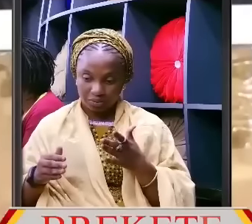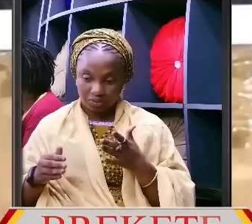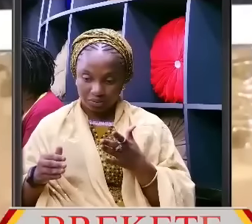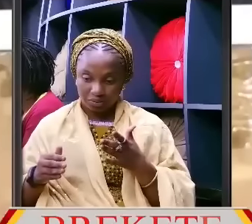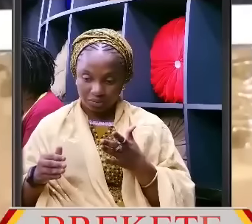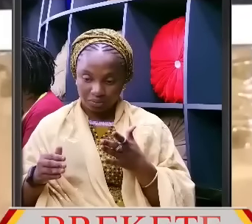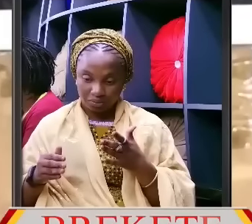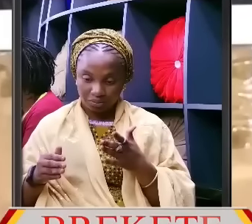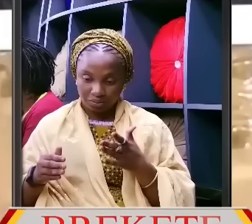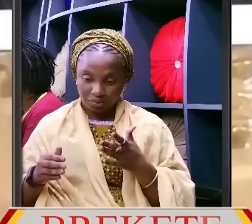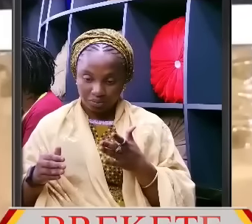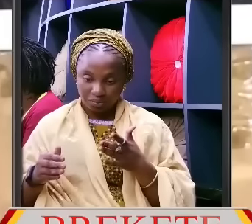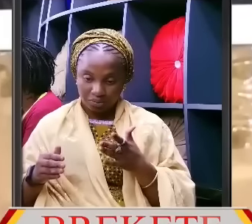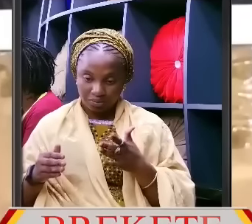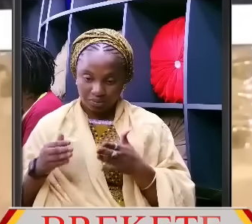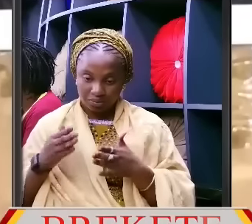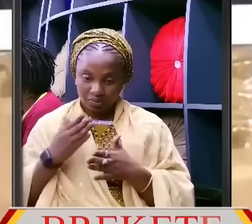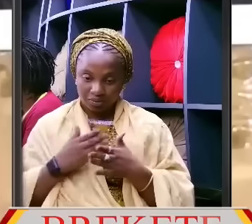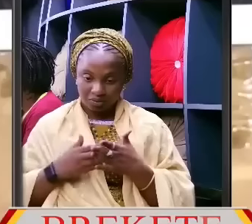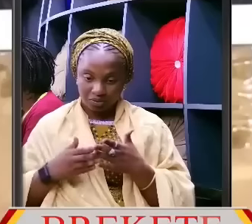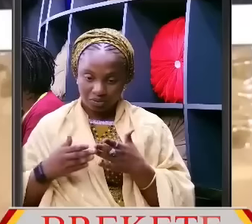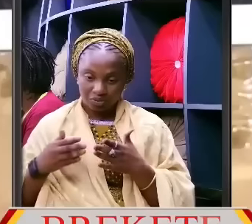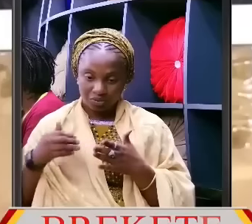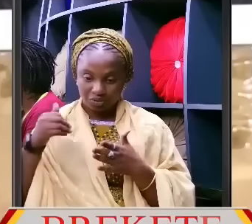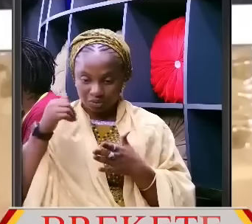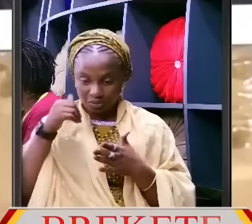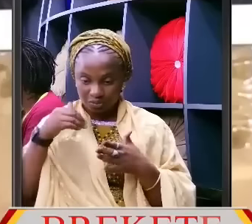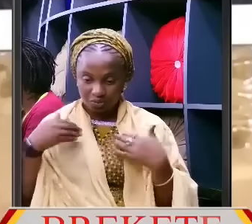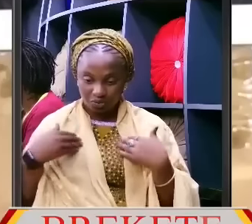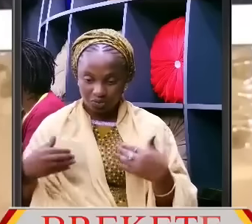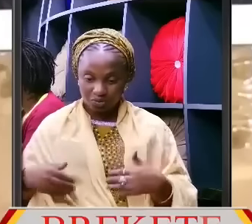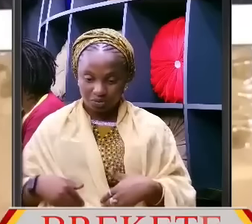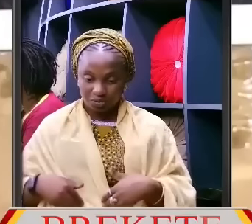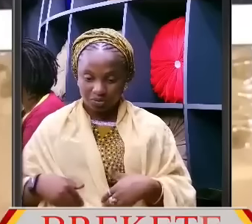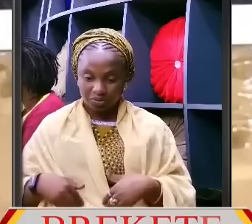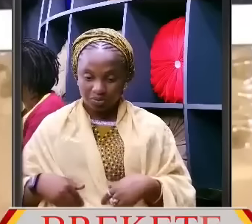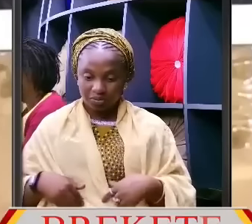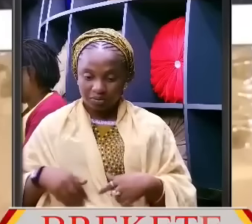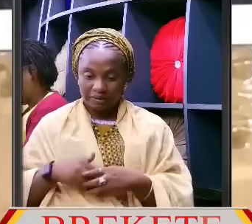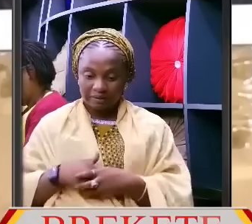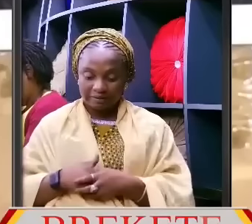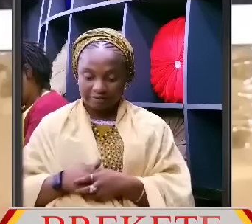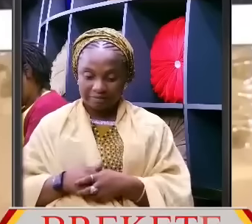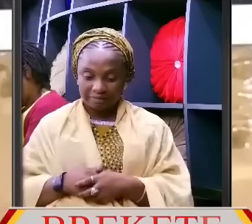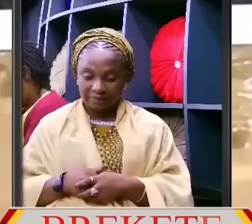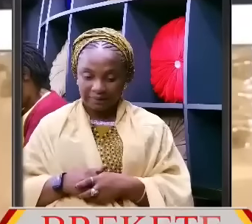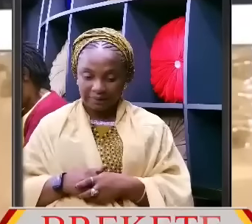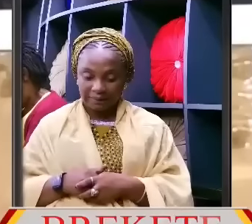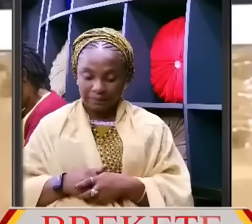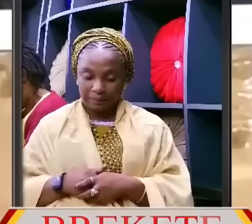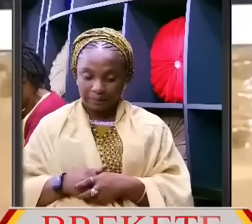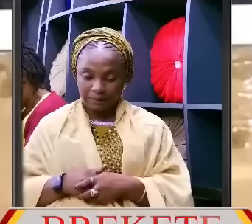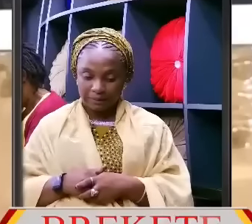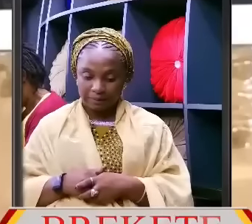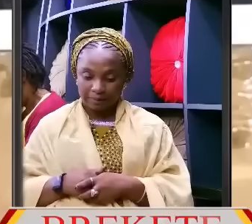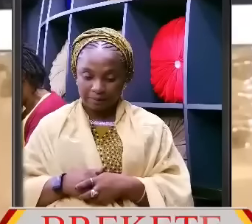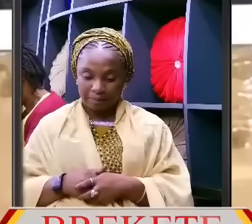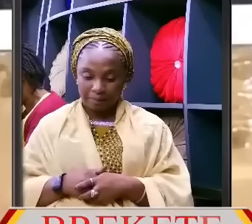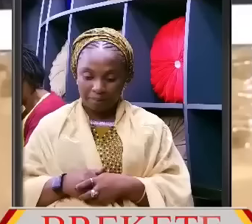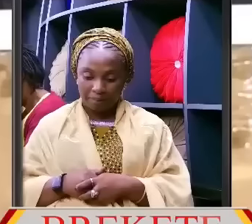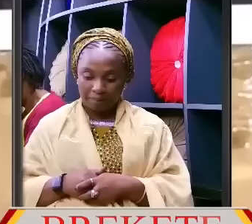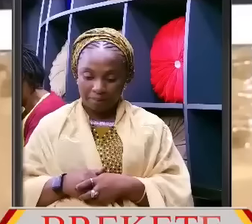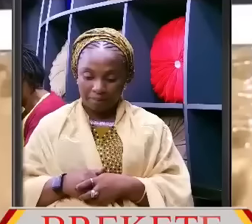don't born, they don't turn landlady. They no won't do anything again for you if you talk too much. For her